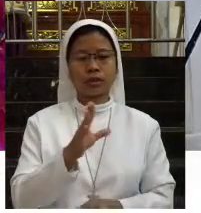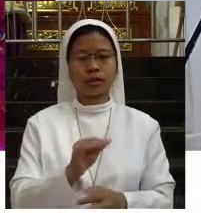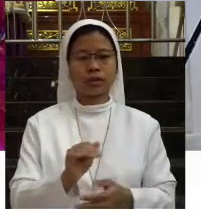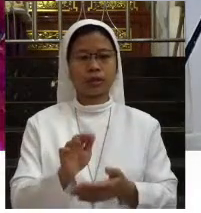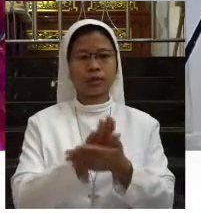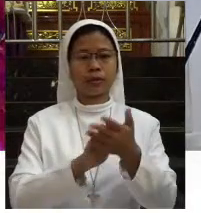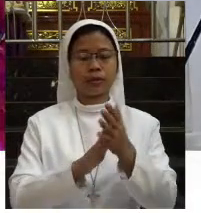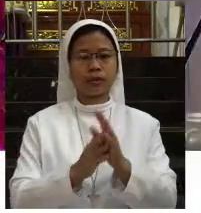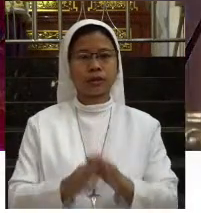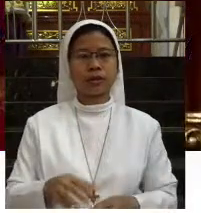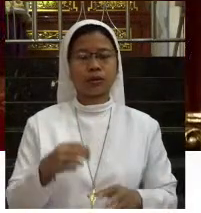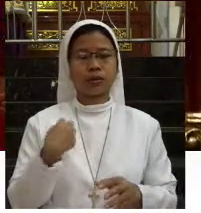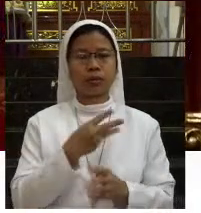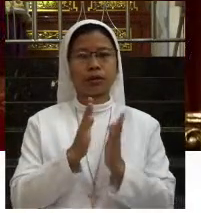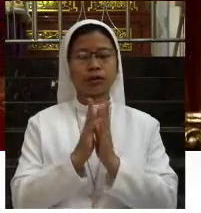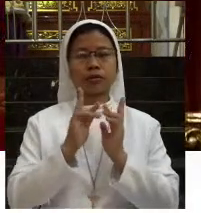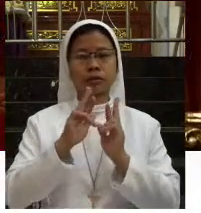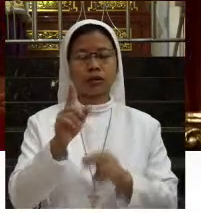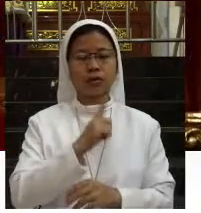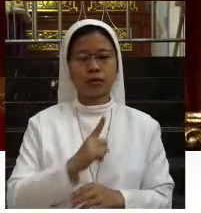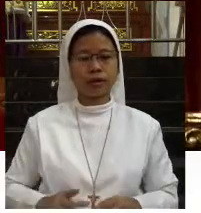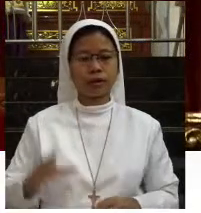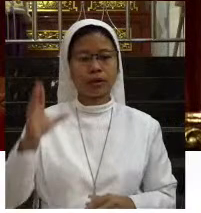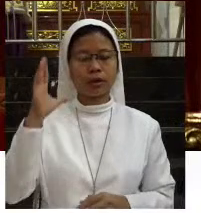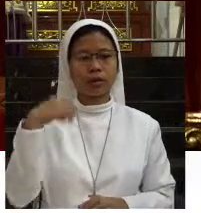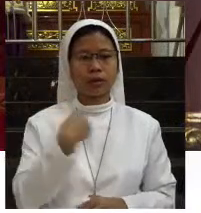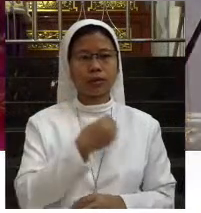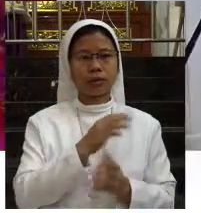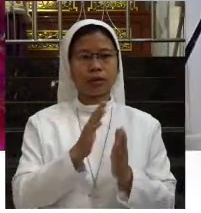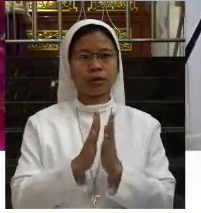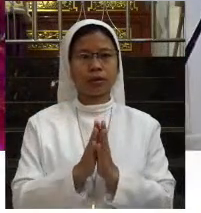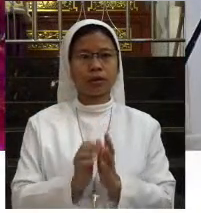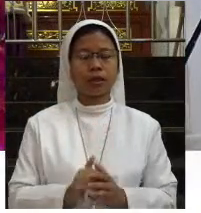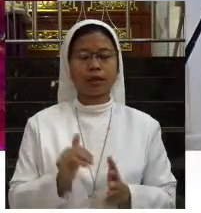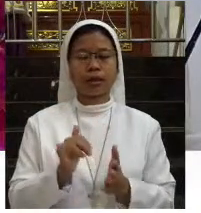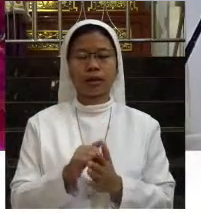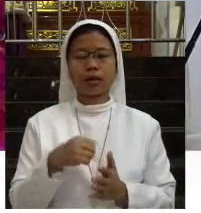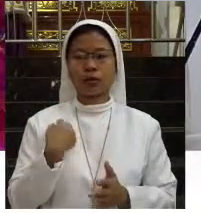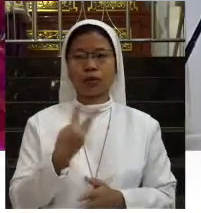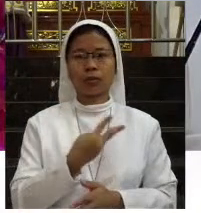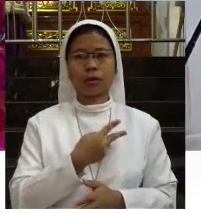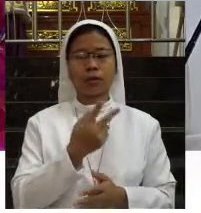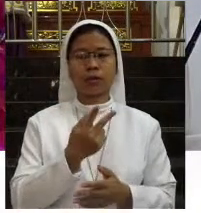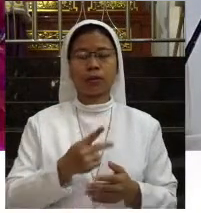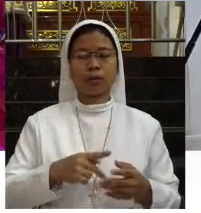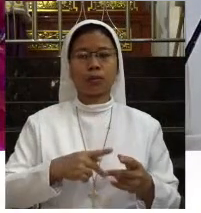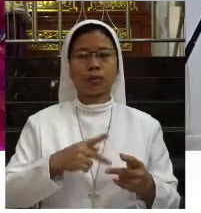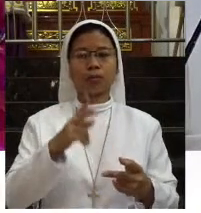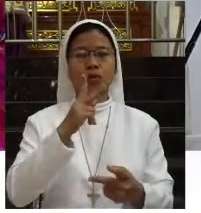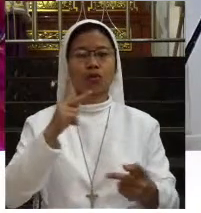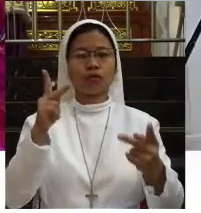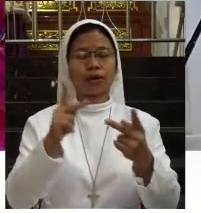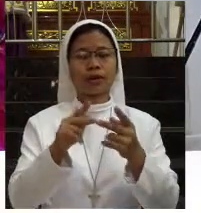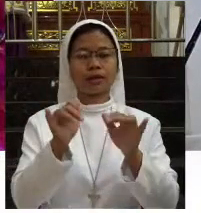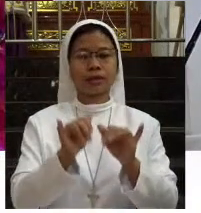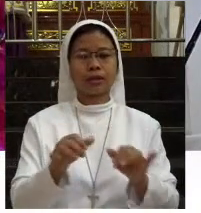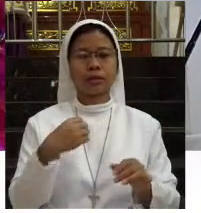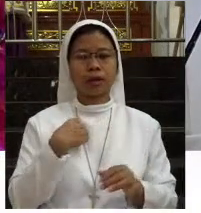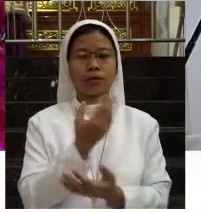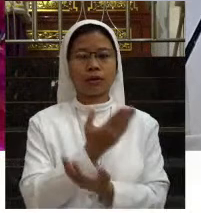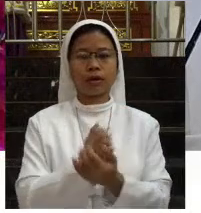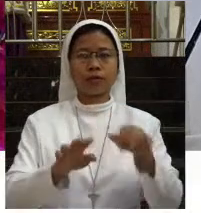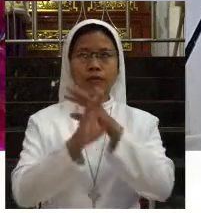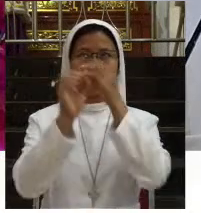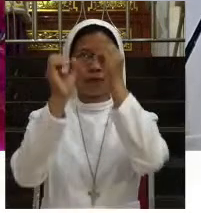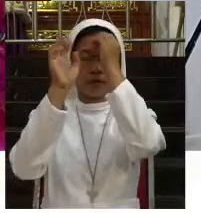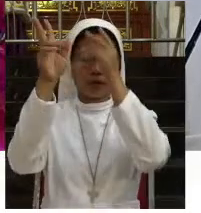pray. Lord, hear our prayer. That we may be perfect as our Heavenly Father is perfect,